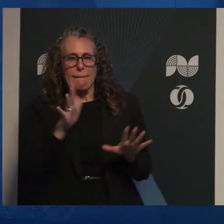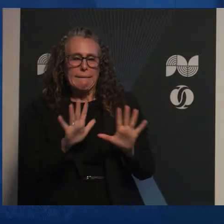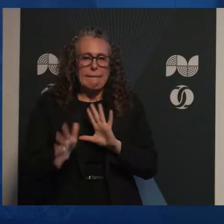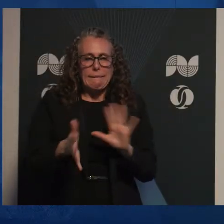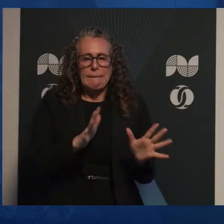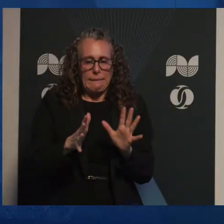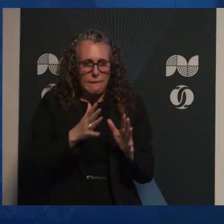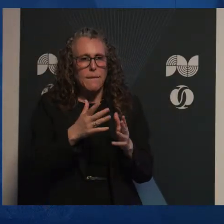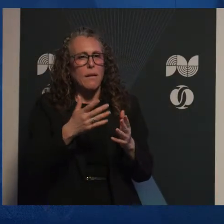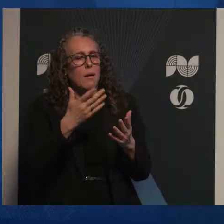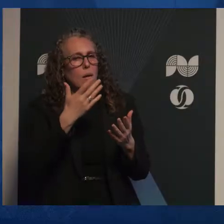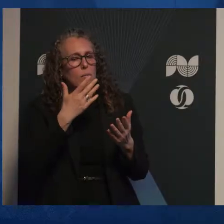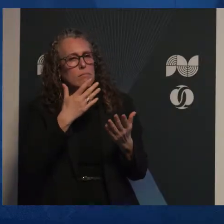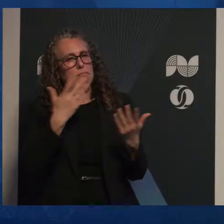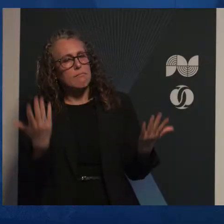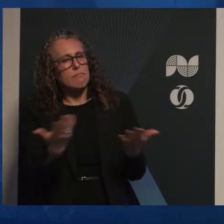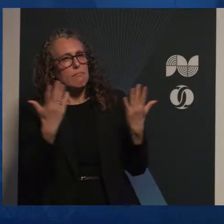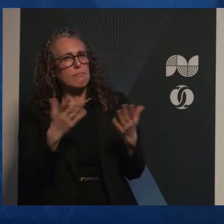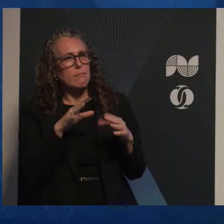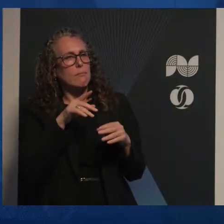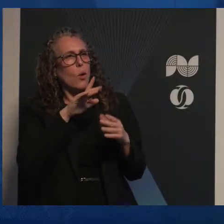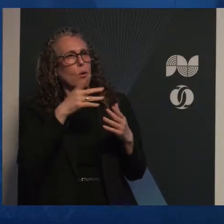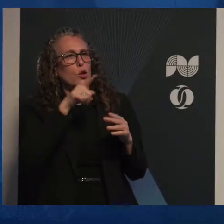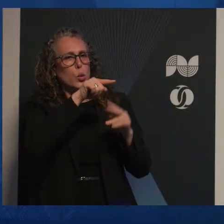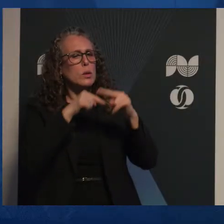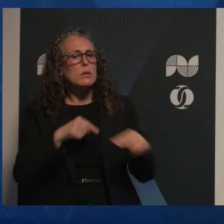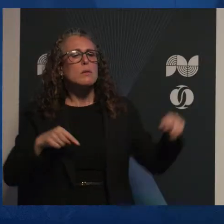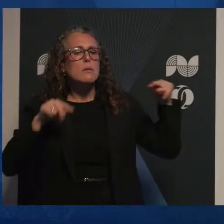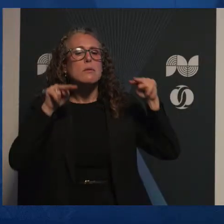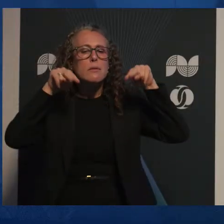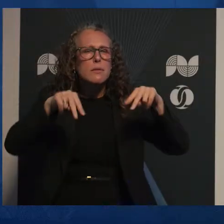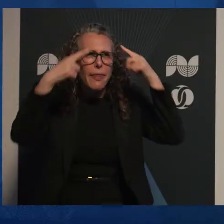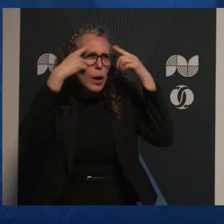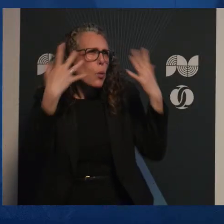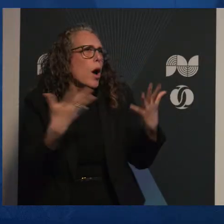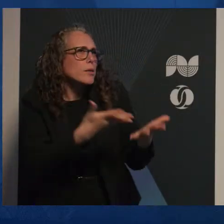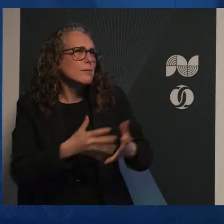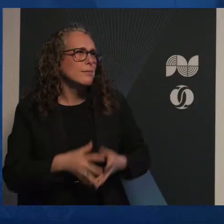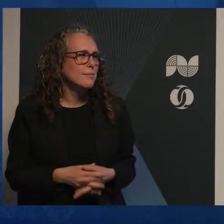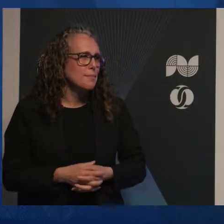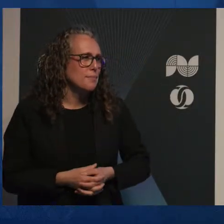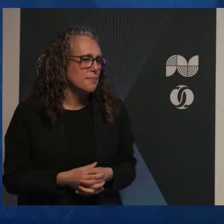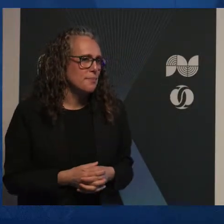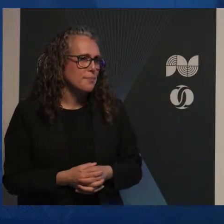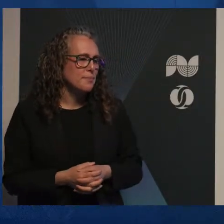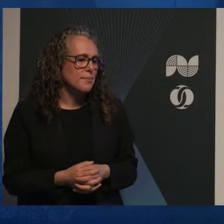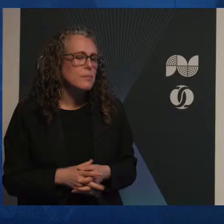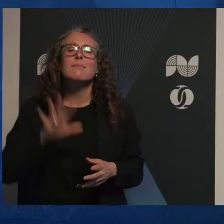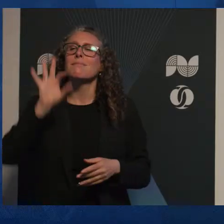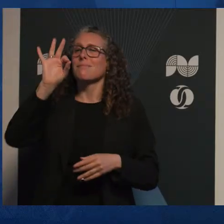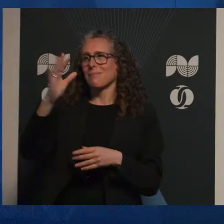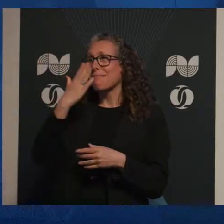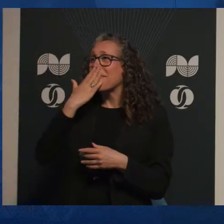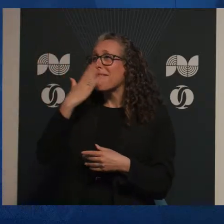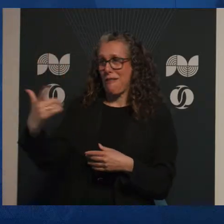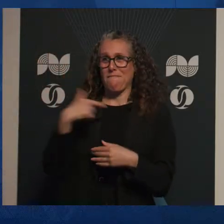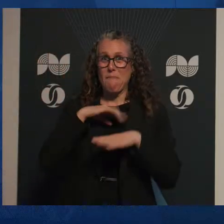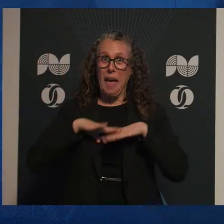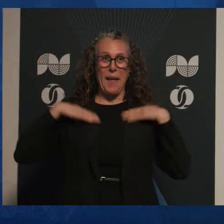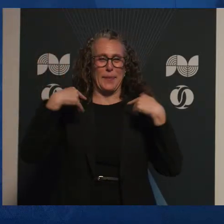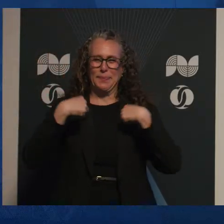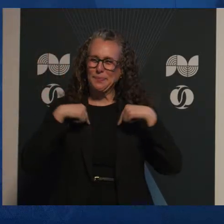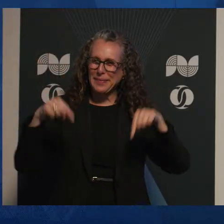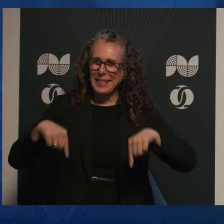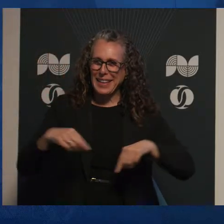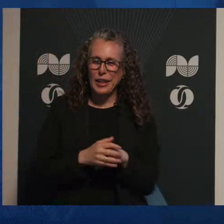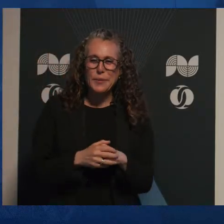view from the House view from here, please. Well, thank you very much, Martin, and a real pleasure to be here. I think you